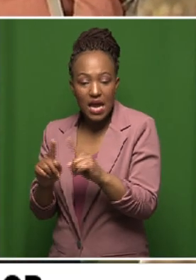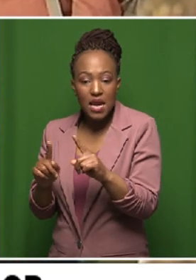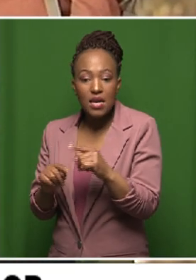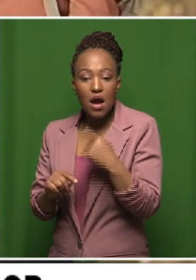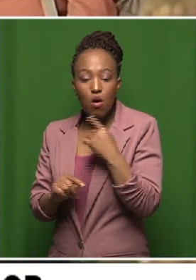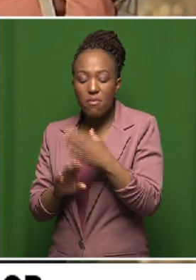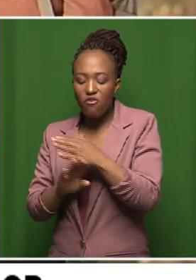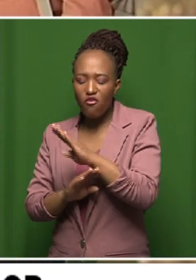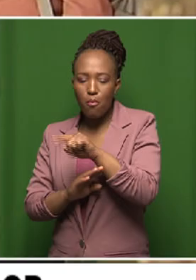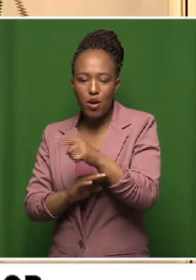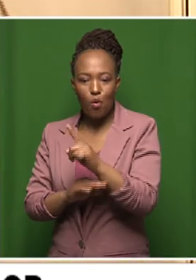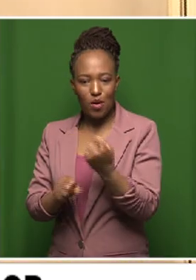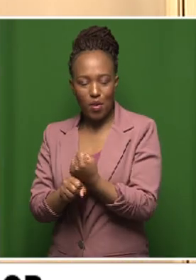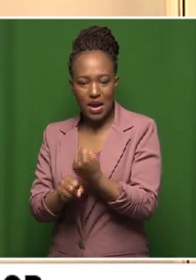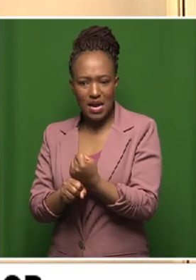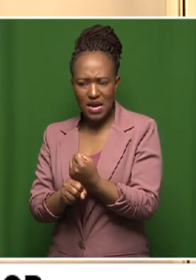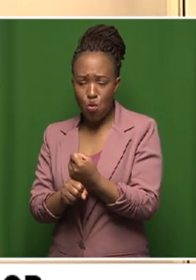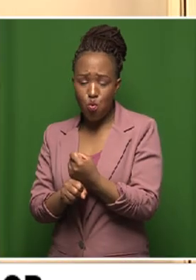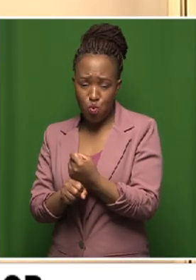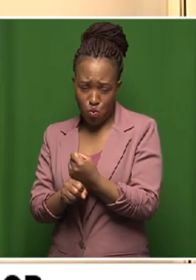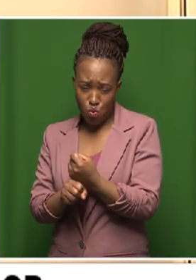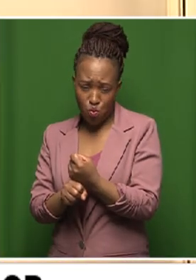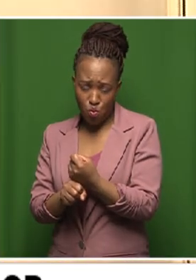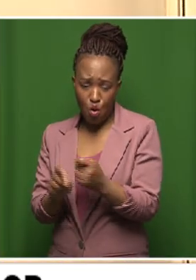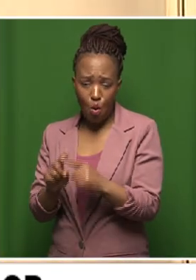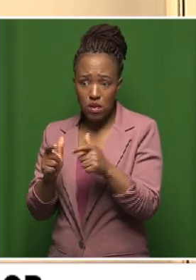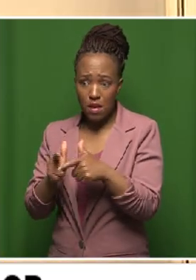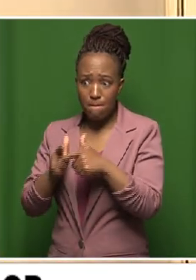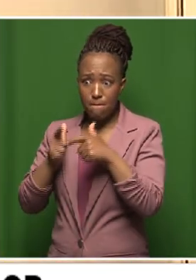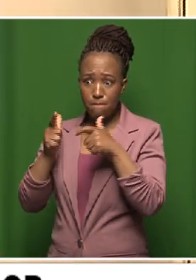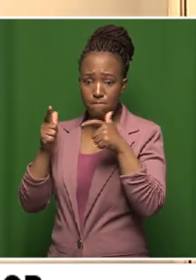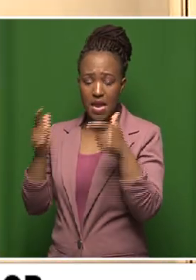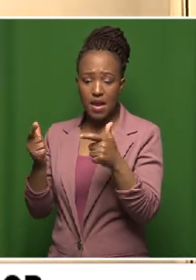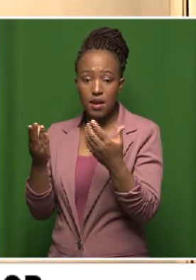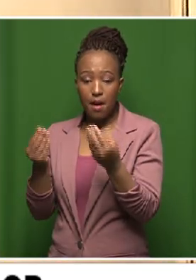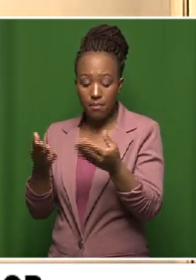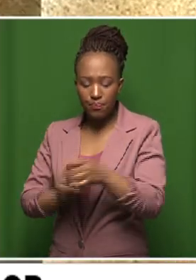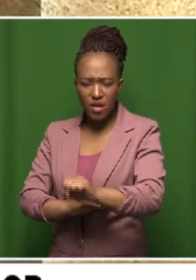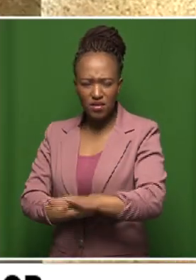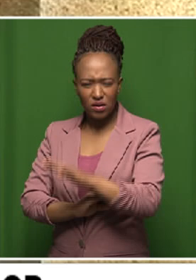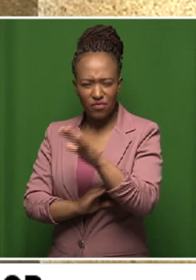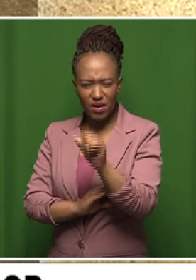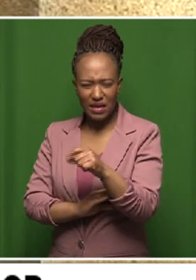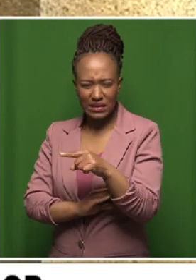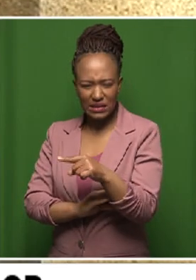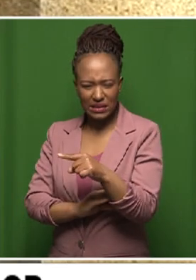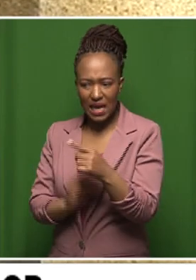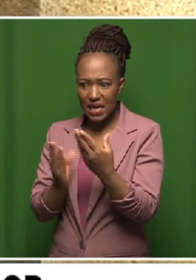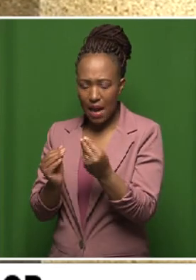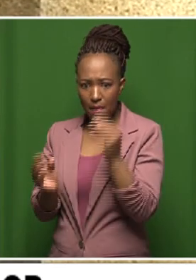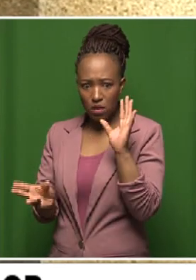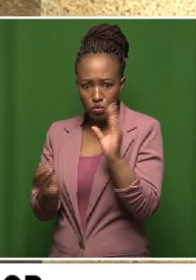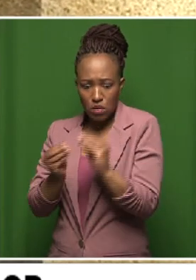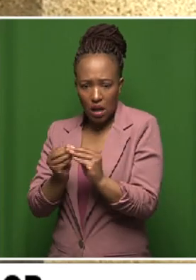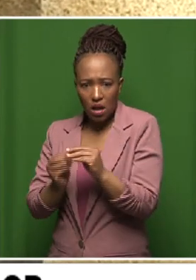I mean, this is devastating. Out of a massive population that we see here in South Africa, this is the total amount of